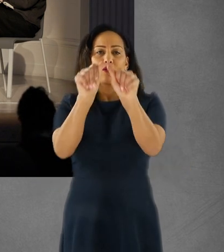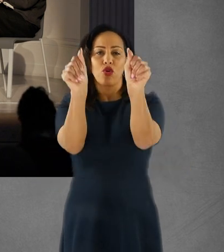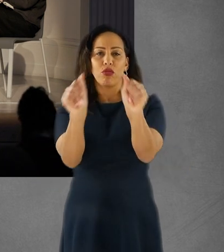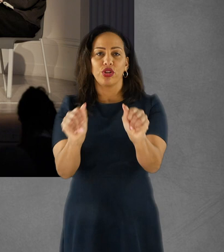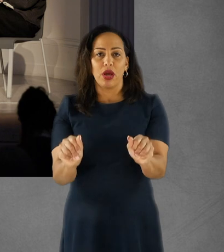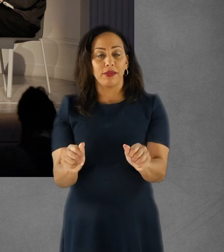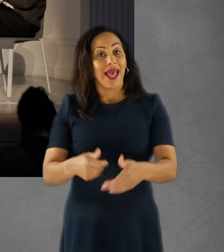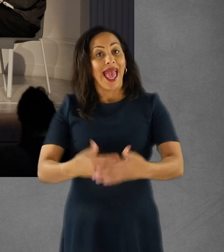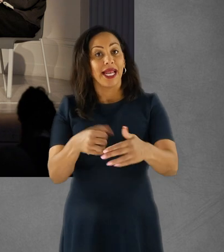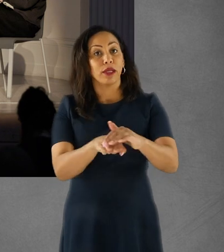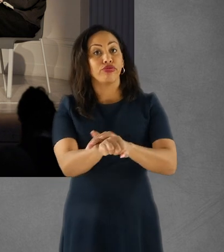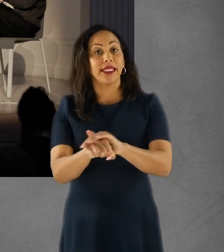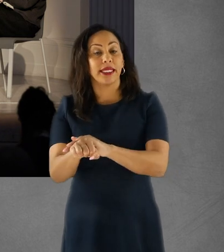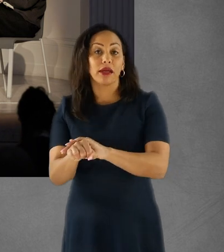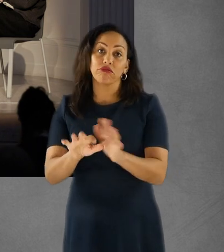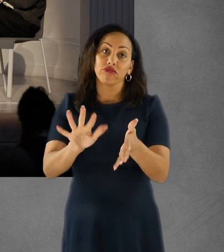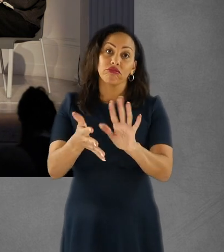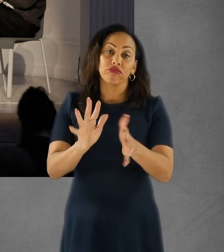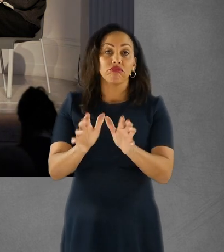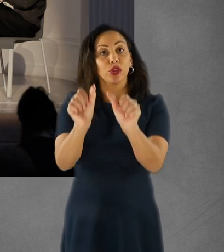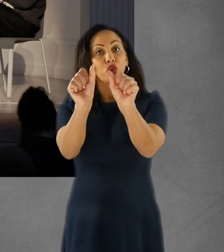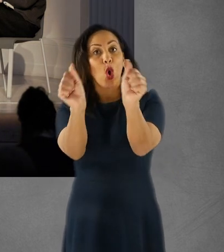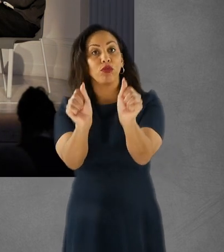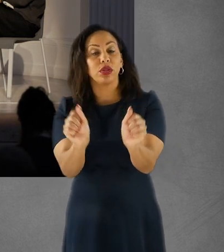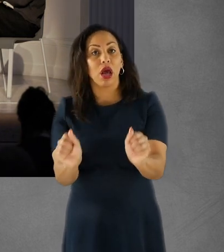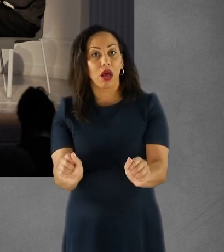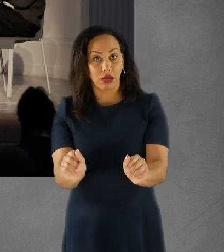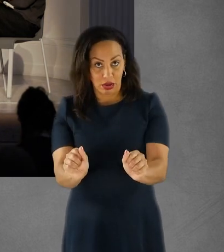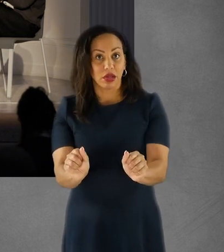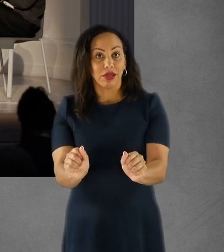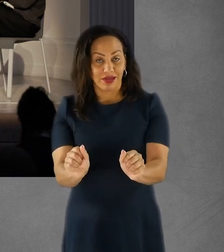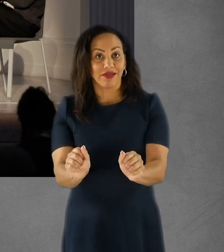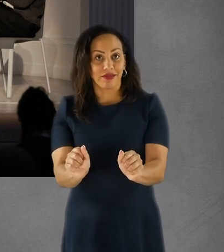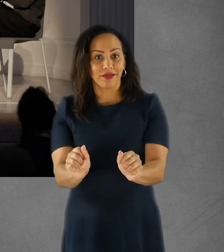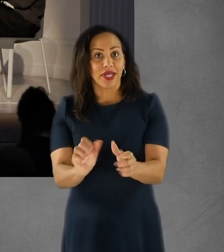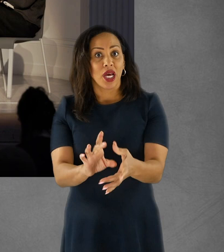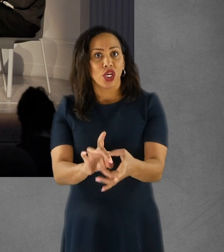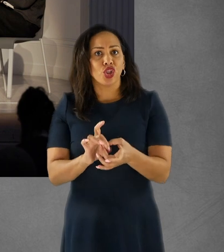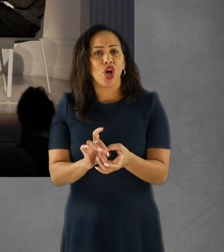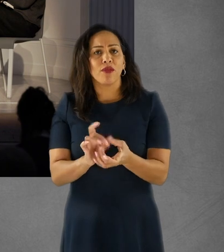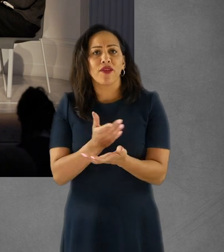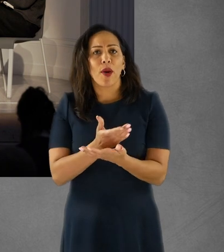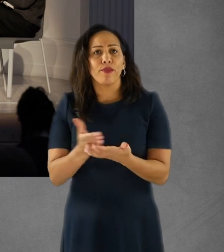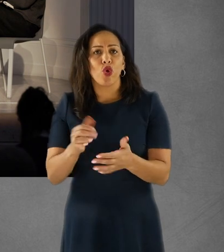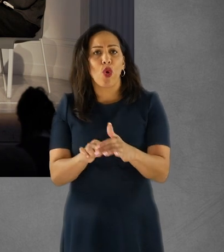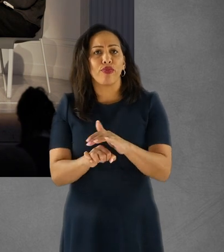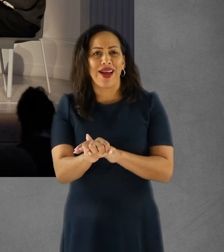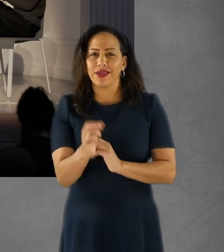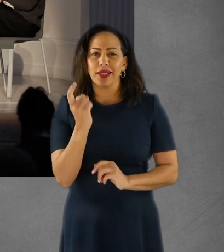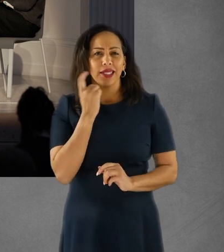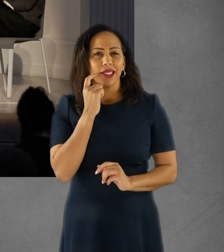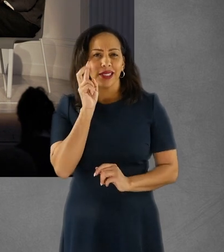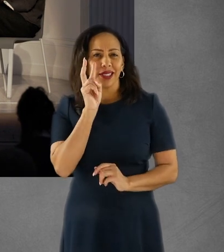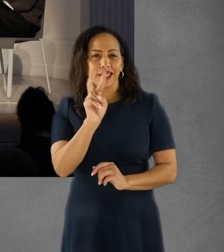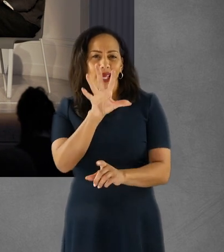So in terms of a thoroughbred, it's very easy to see because it's so meticulously bred. And